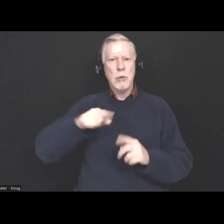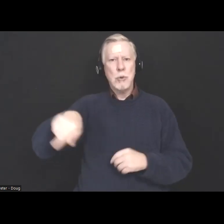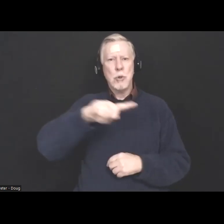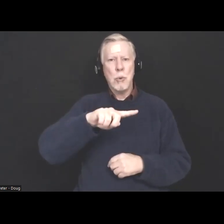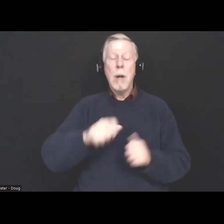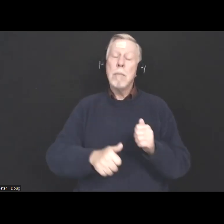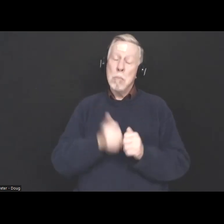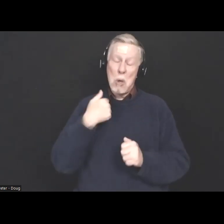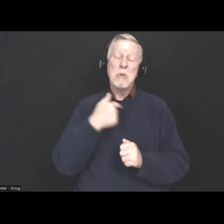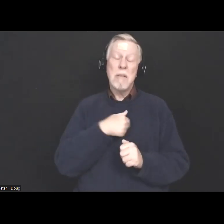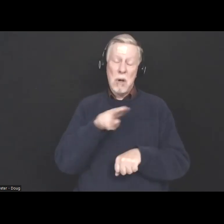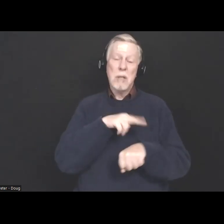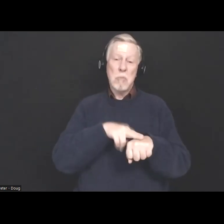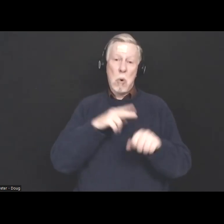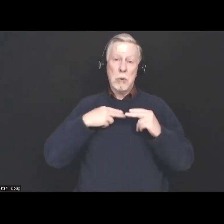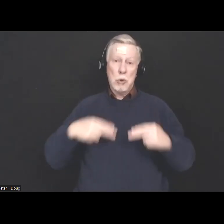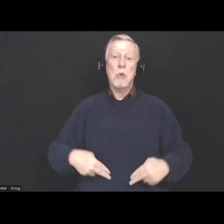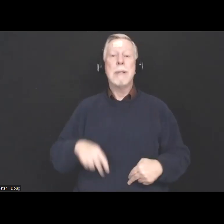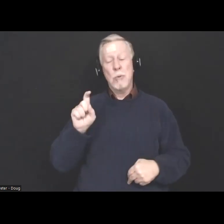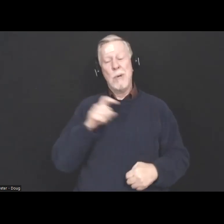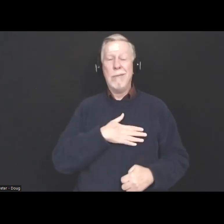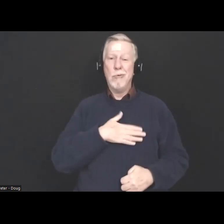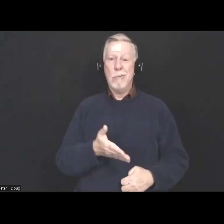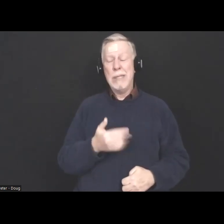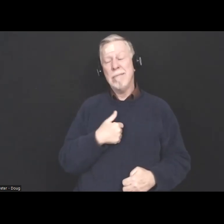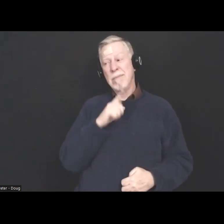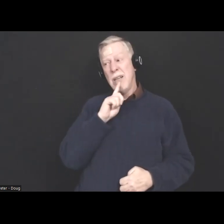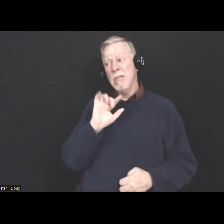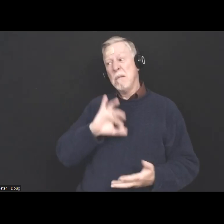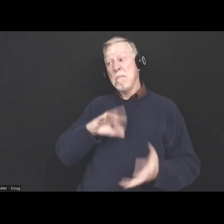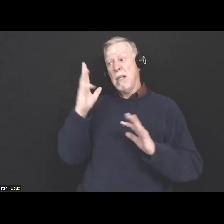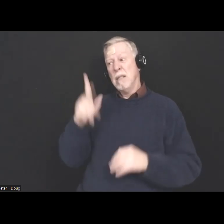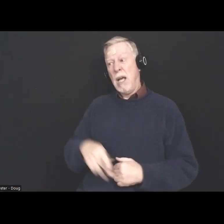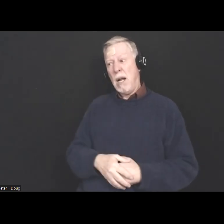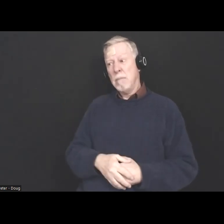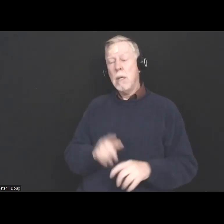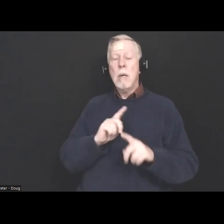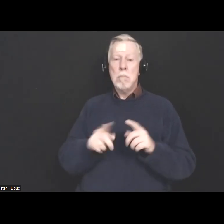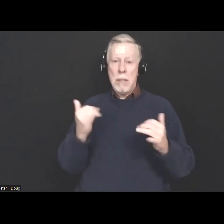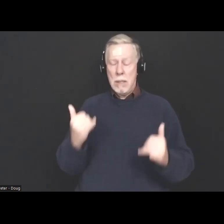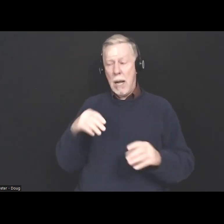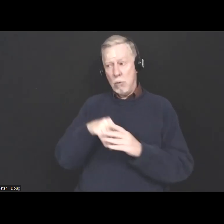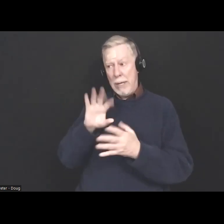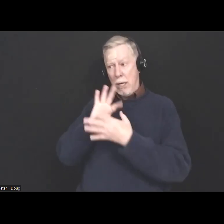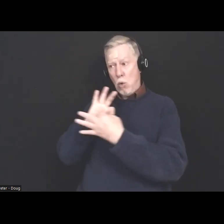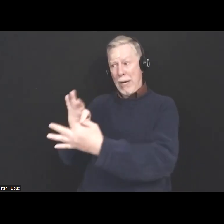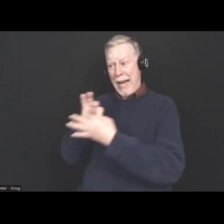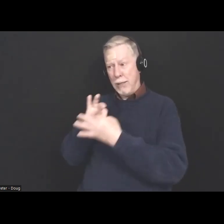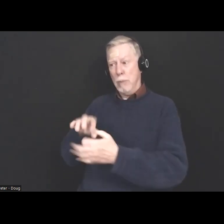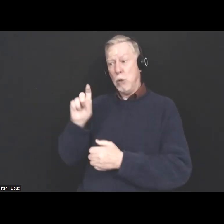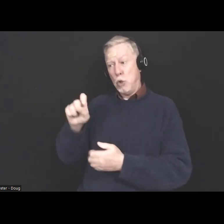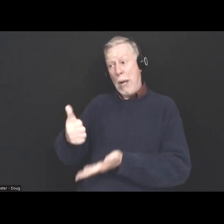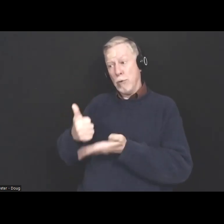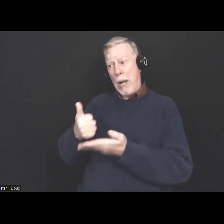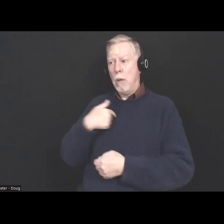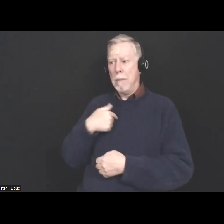got to admit that, boy, I really messed that up. But now we're in relationship and you need to help me not repeat